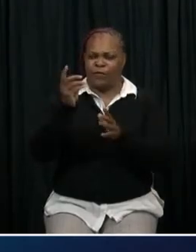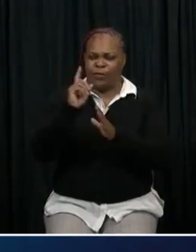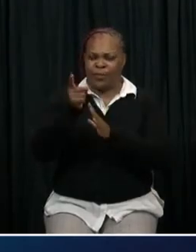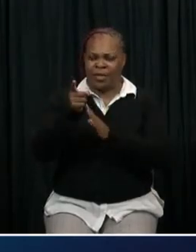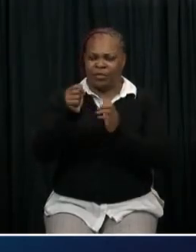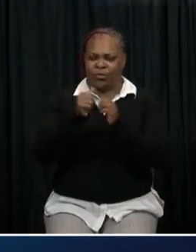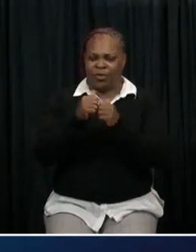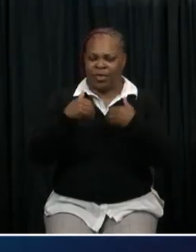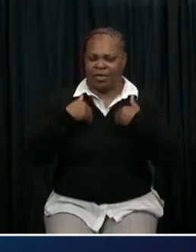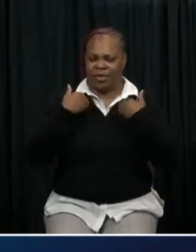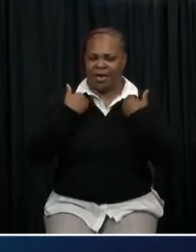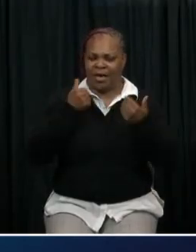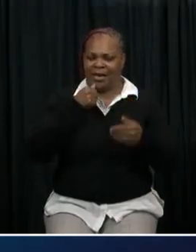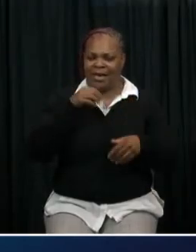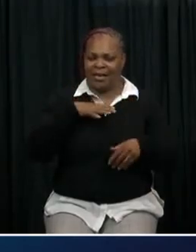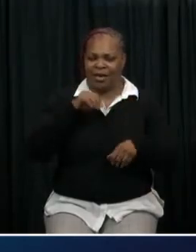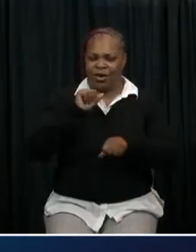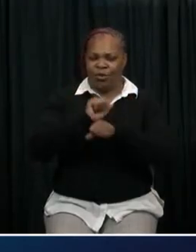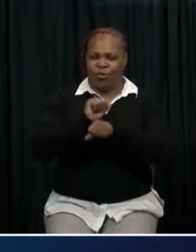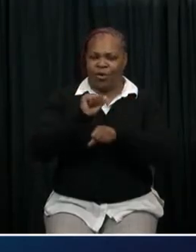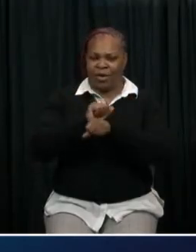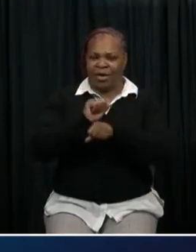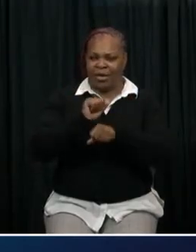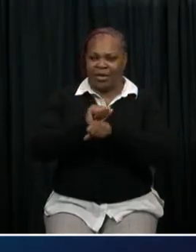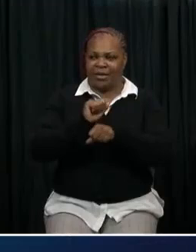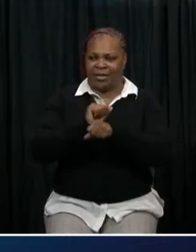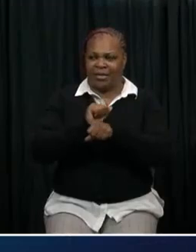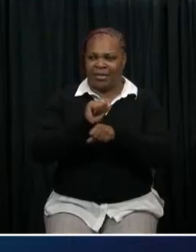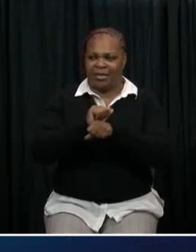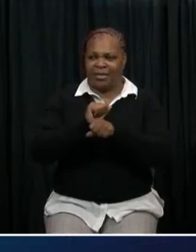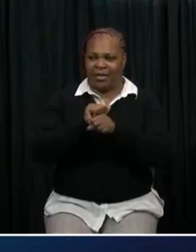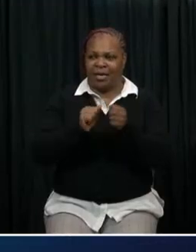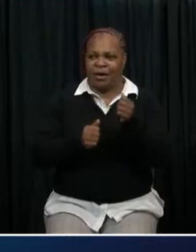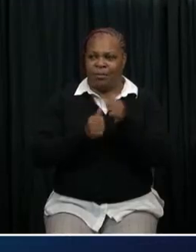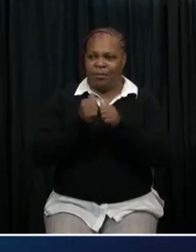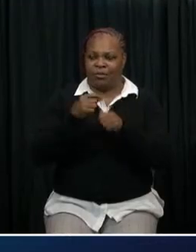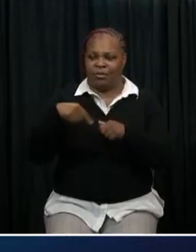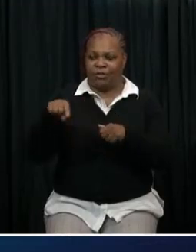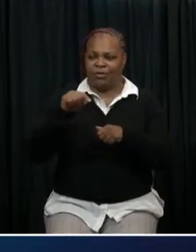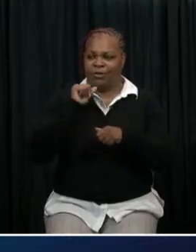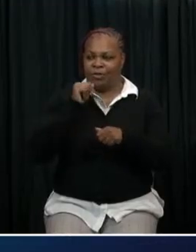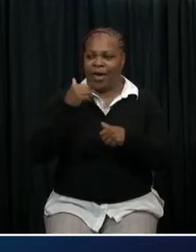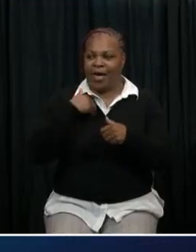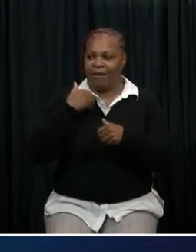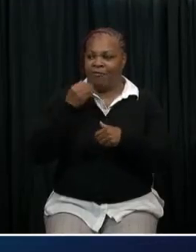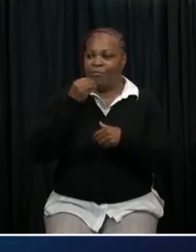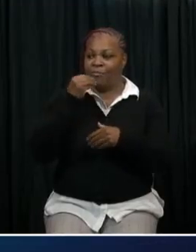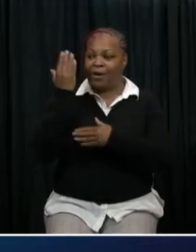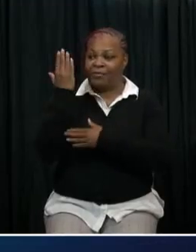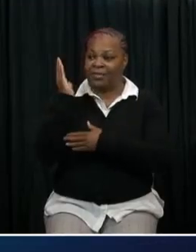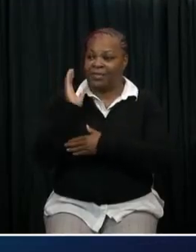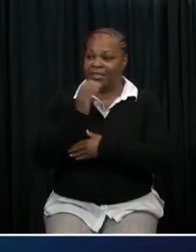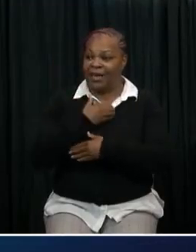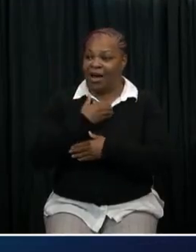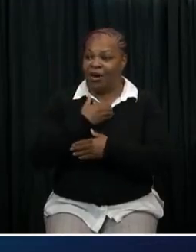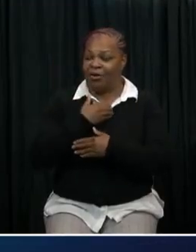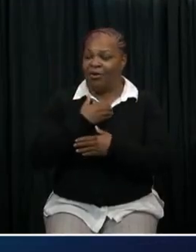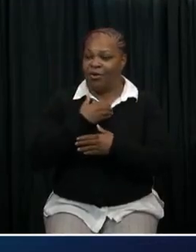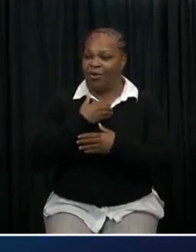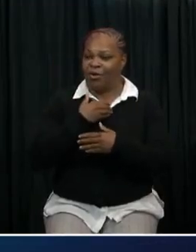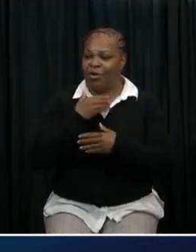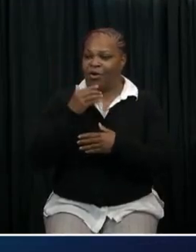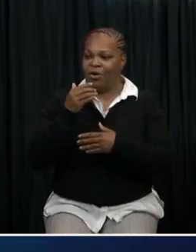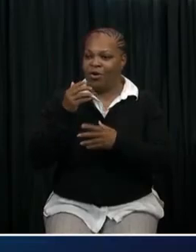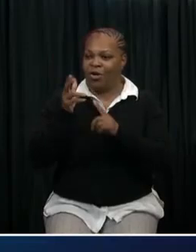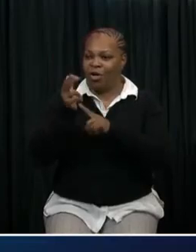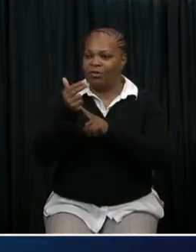with a young lady working in our hotel. I know most of you don't have breakfast in your hotel, but in ours we do have. And the lady is serving